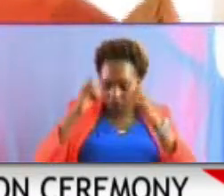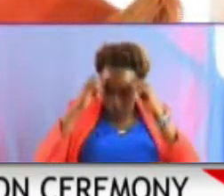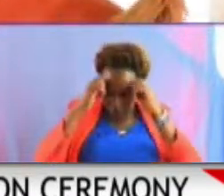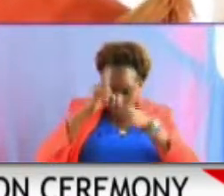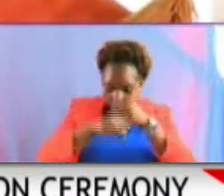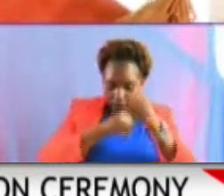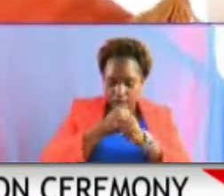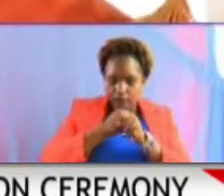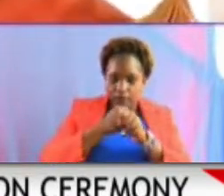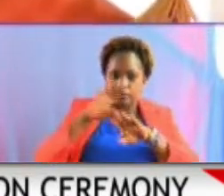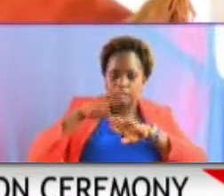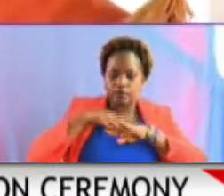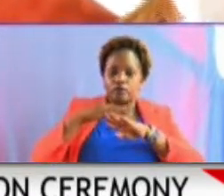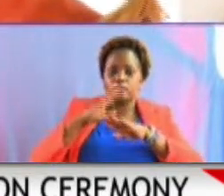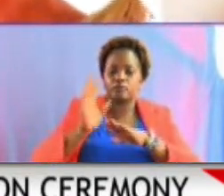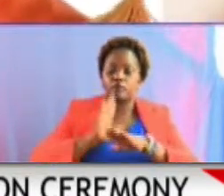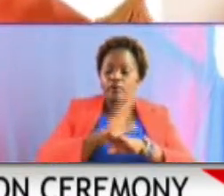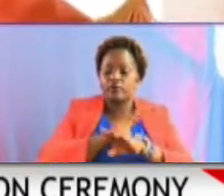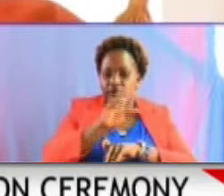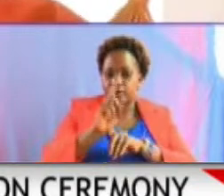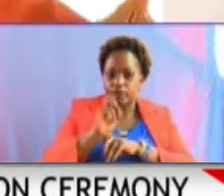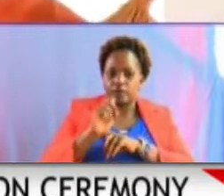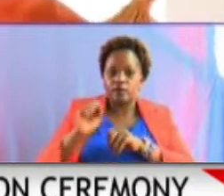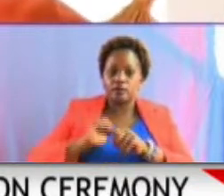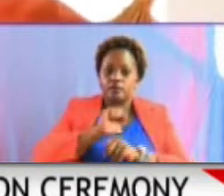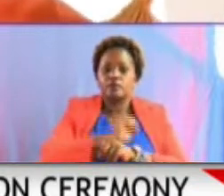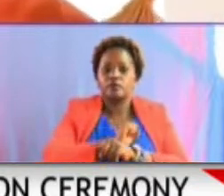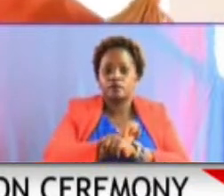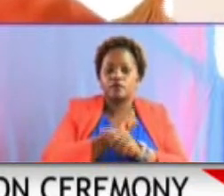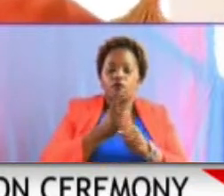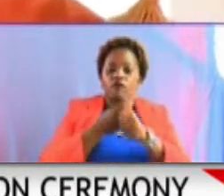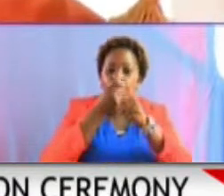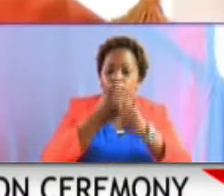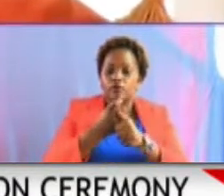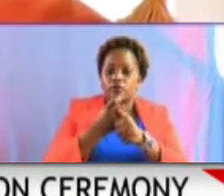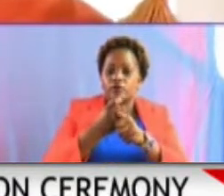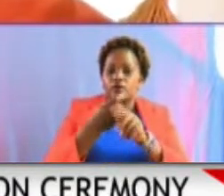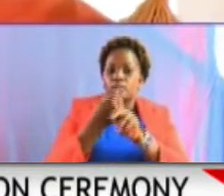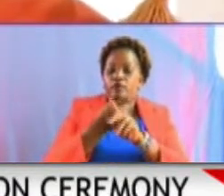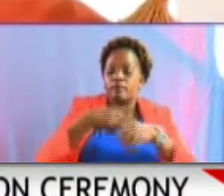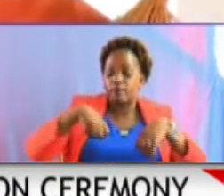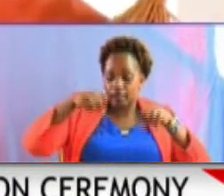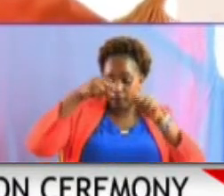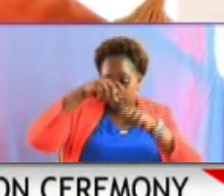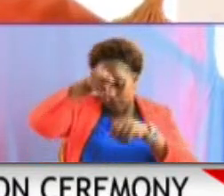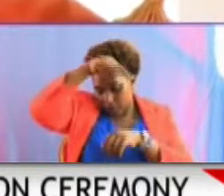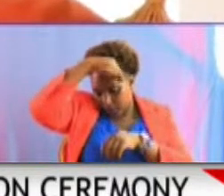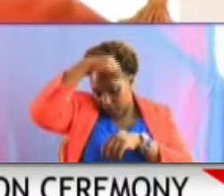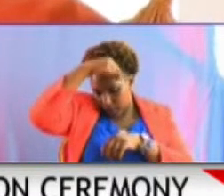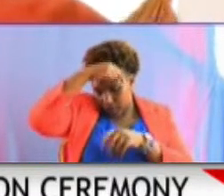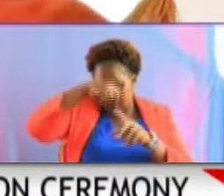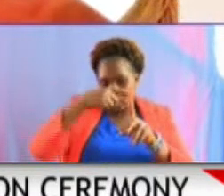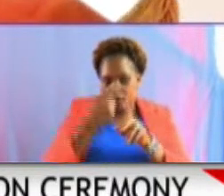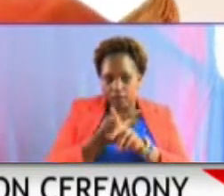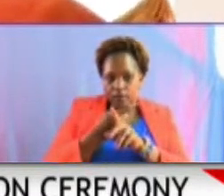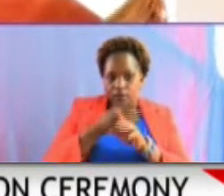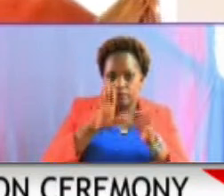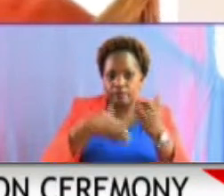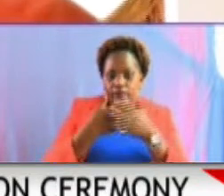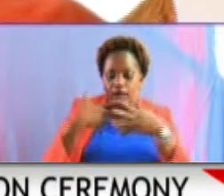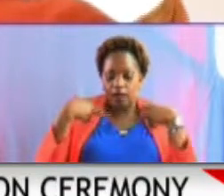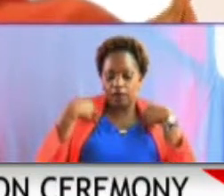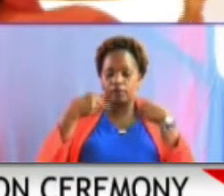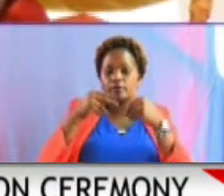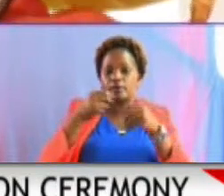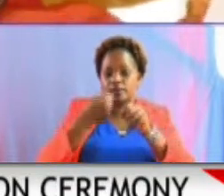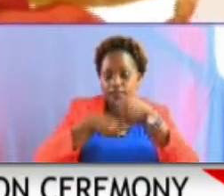year satisfied the School Board of Examiners and the Senate for the conferment of the respective master's degrees in the School of Pure Applied and Health